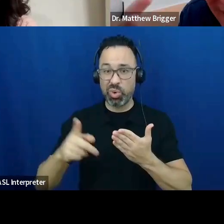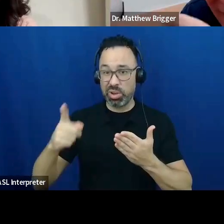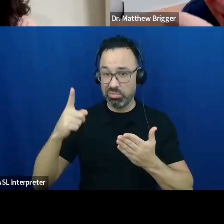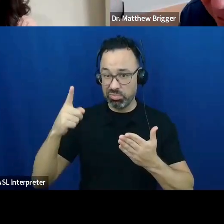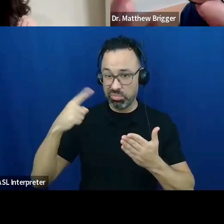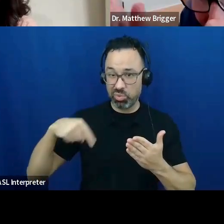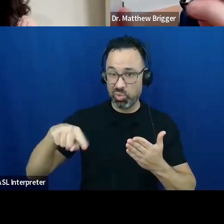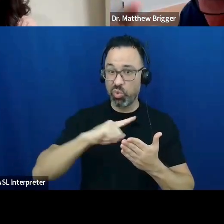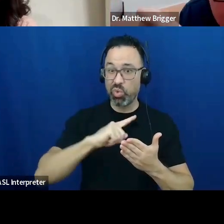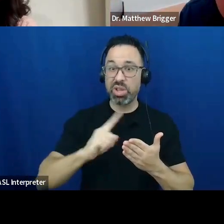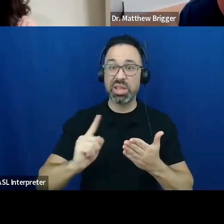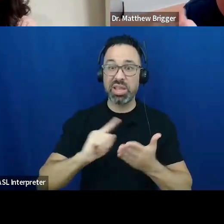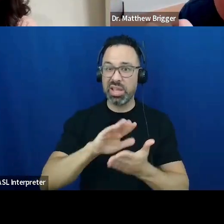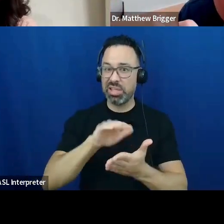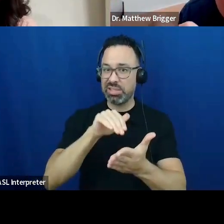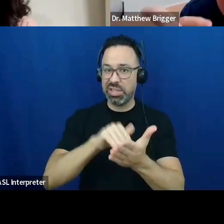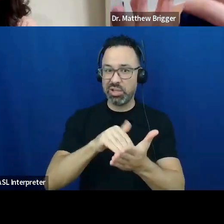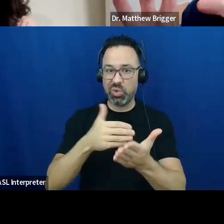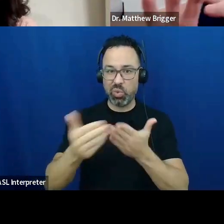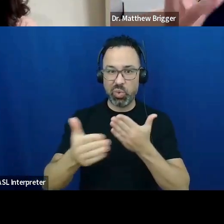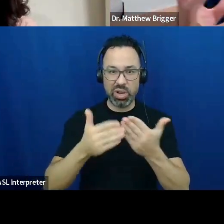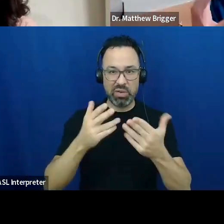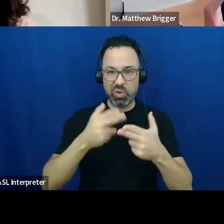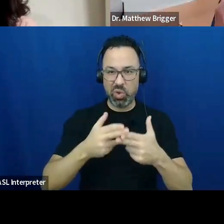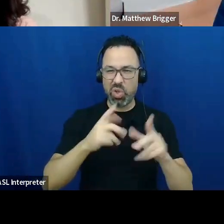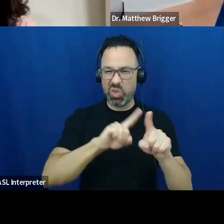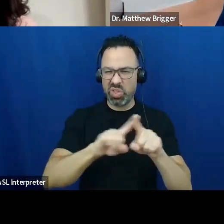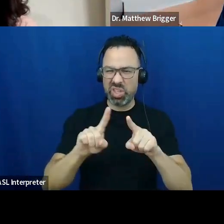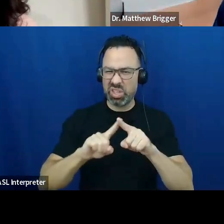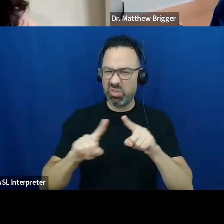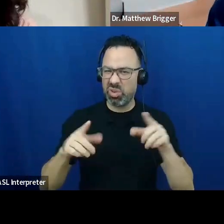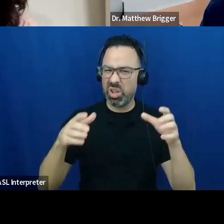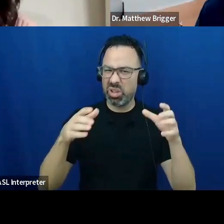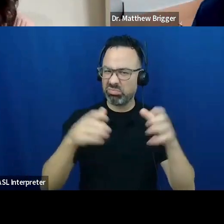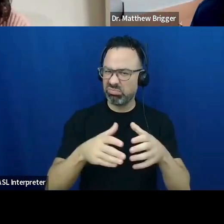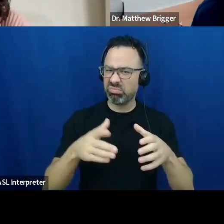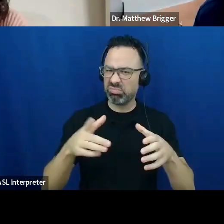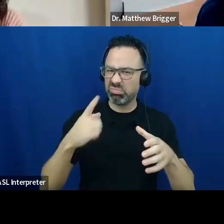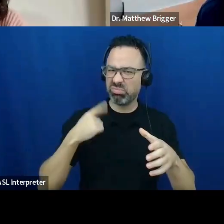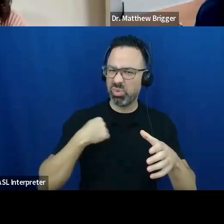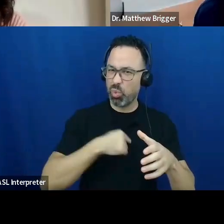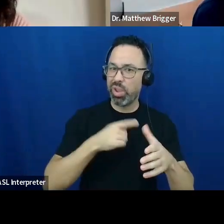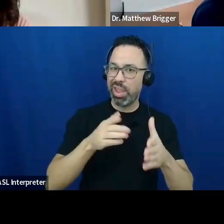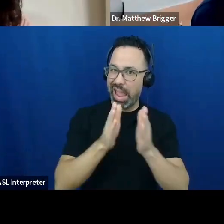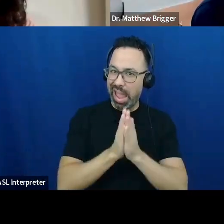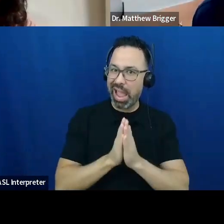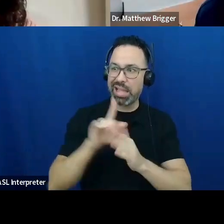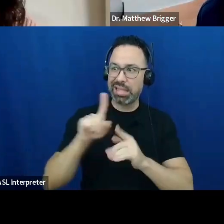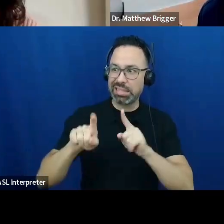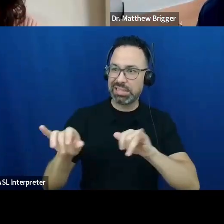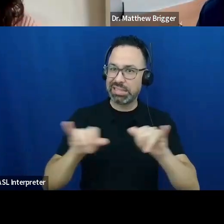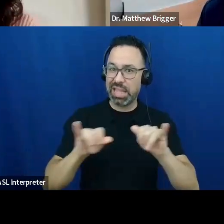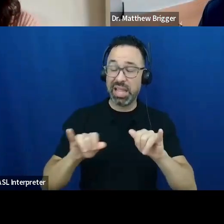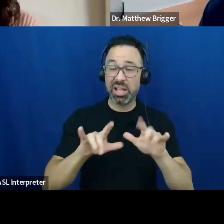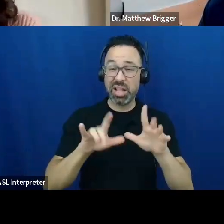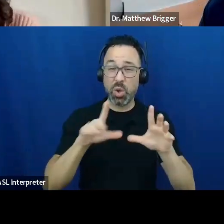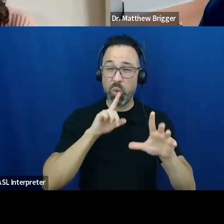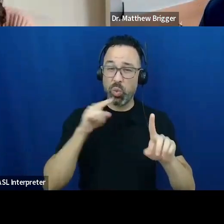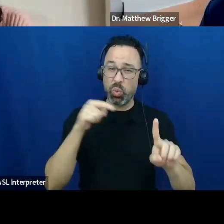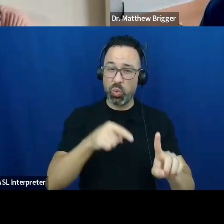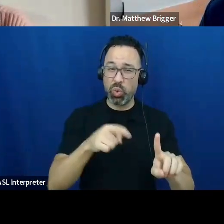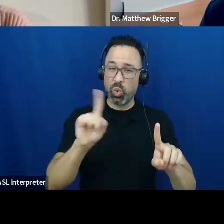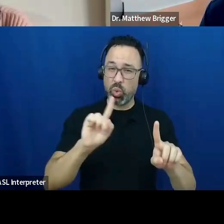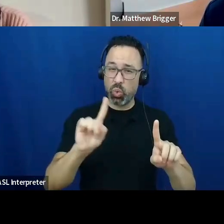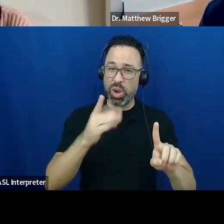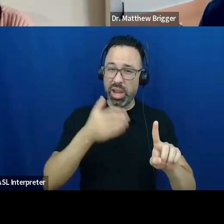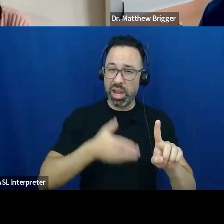as a center, whatever, like all the various different circles that we are asking all the time. And a lot of it has to do with sort of where you